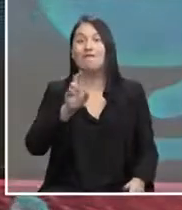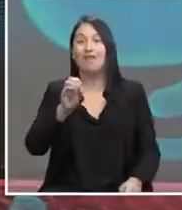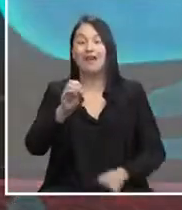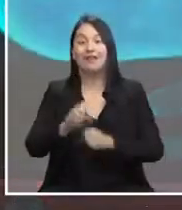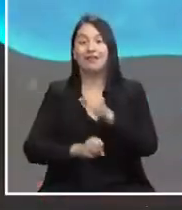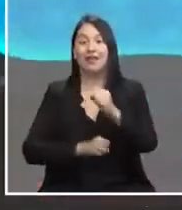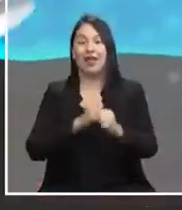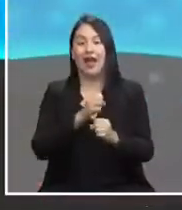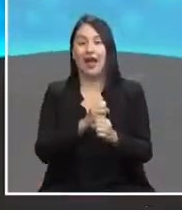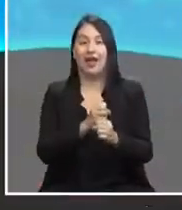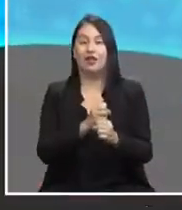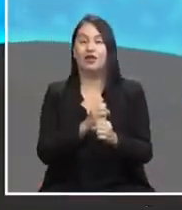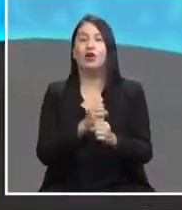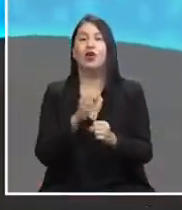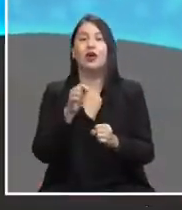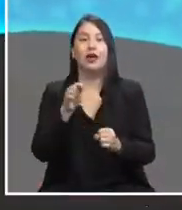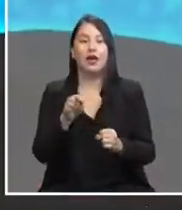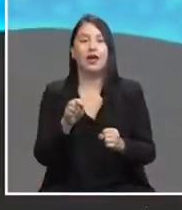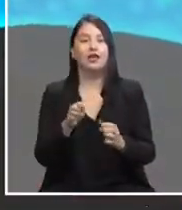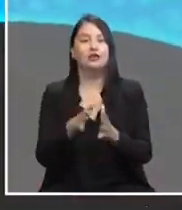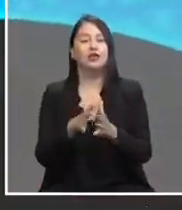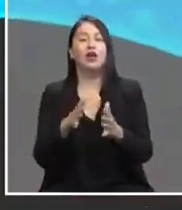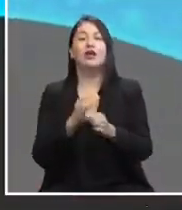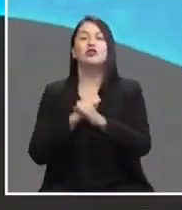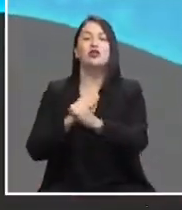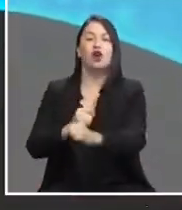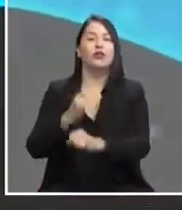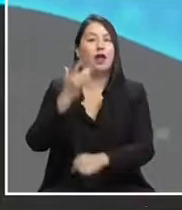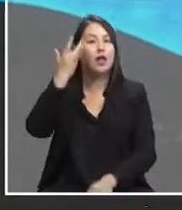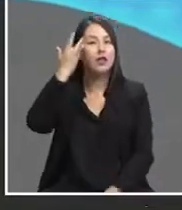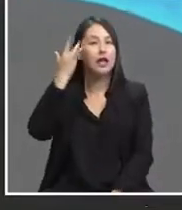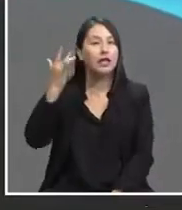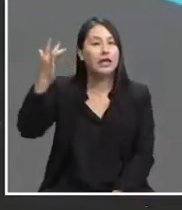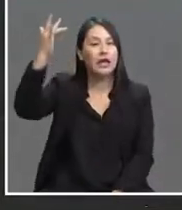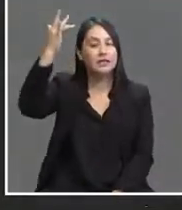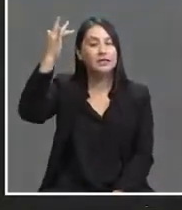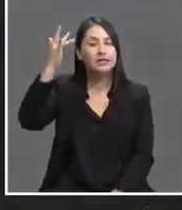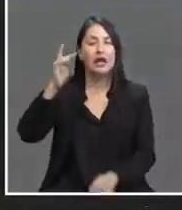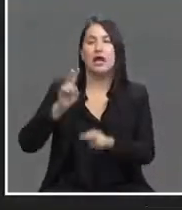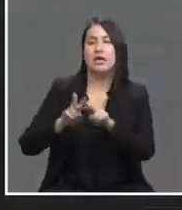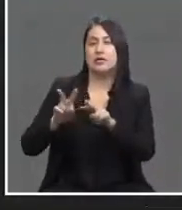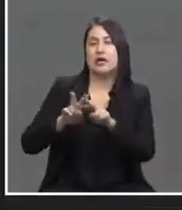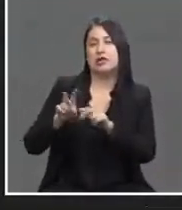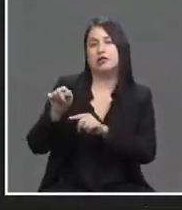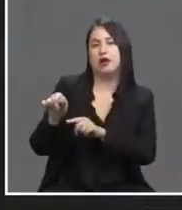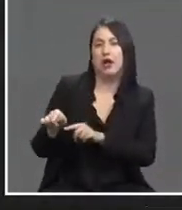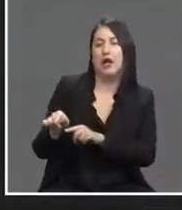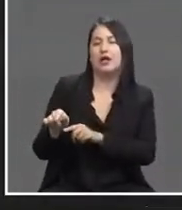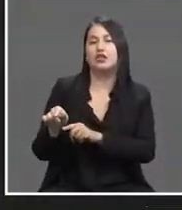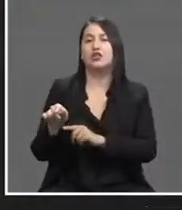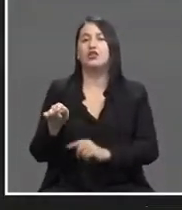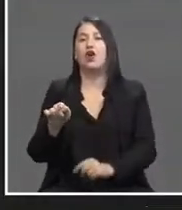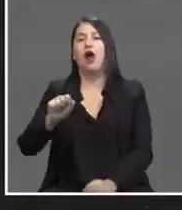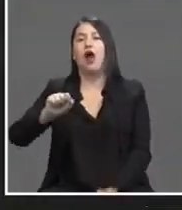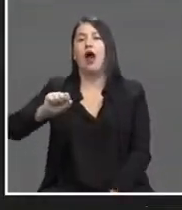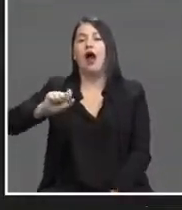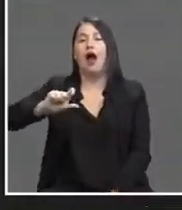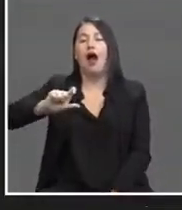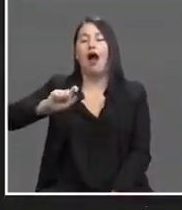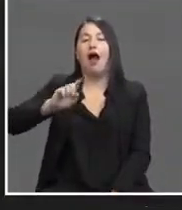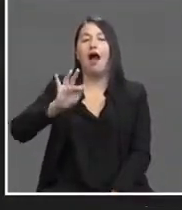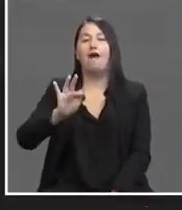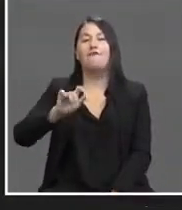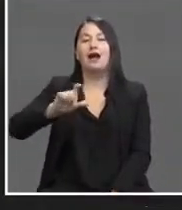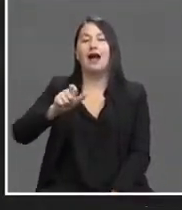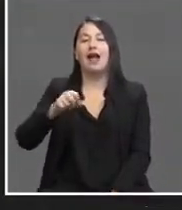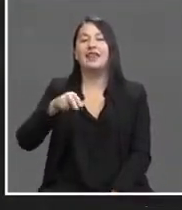We made that in Afghanistan, we made that in Iraq, we made that in Syria, we made that in Libya, we